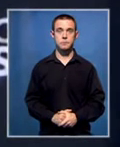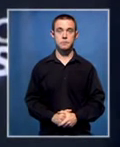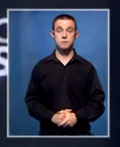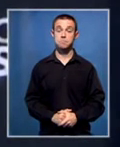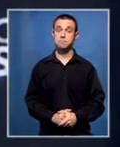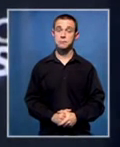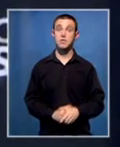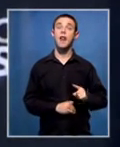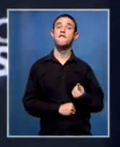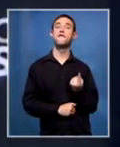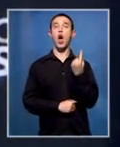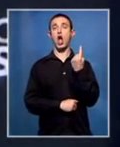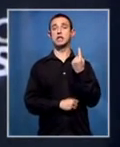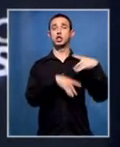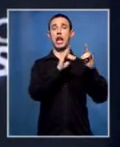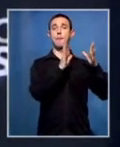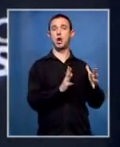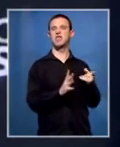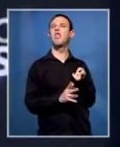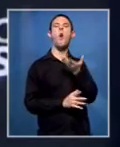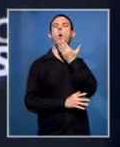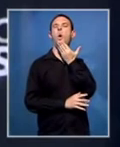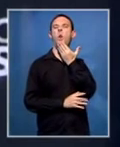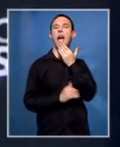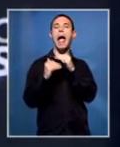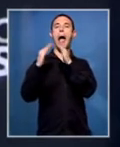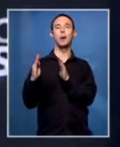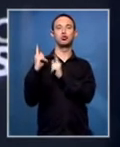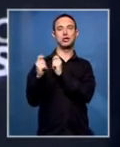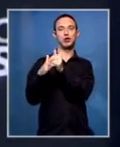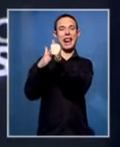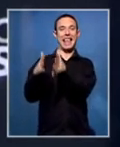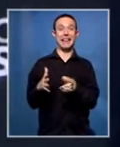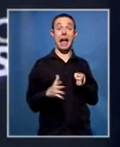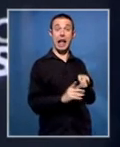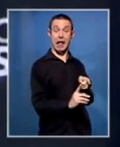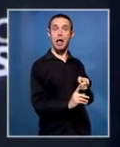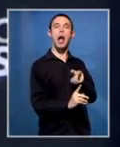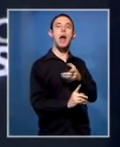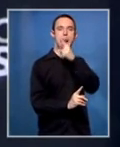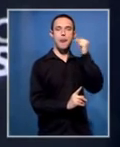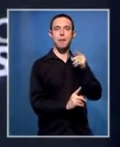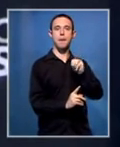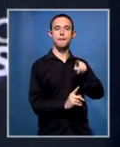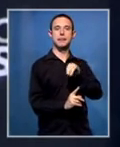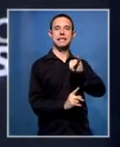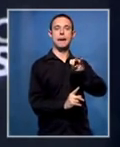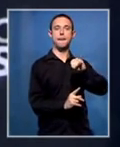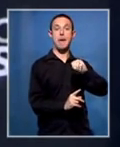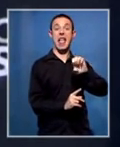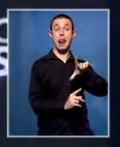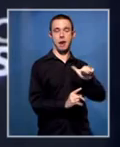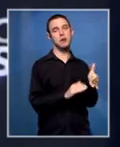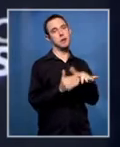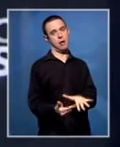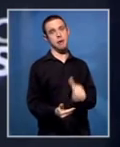Condolences are pouring in for the first national chair of the House of Traditional Leaders, Inkosi Mpiyezintombi Mzimela. Inkosi Mzimela